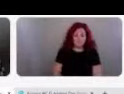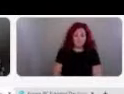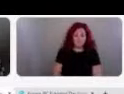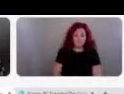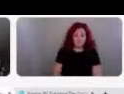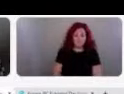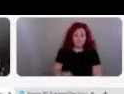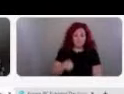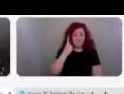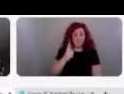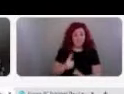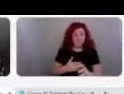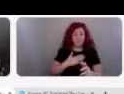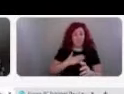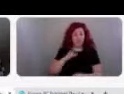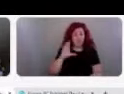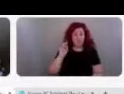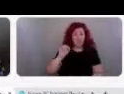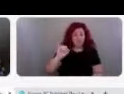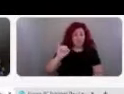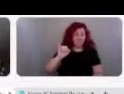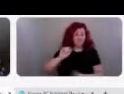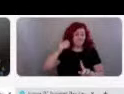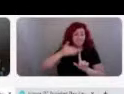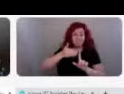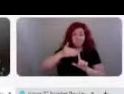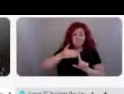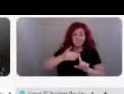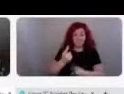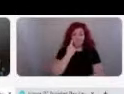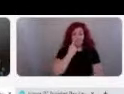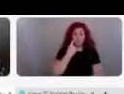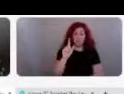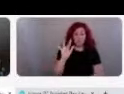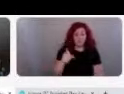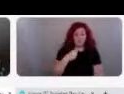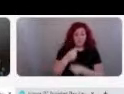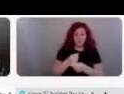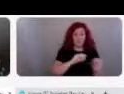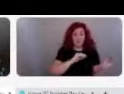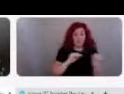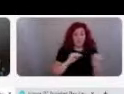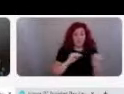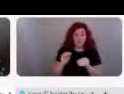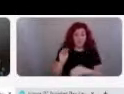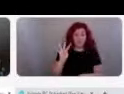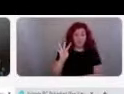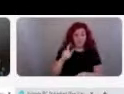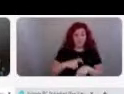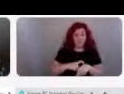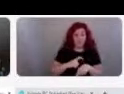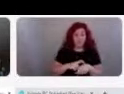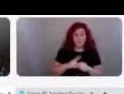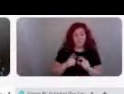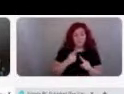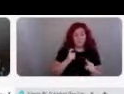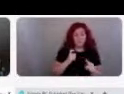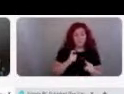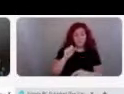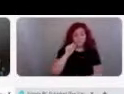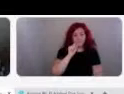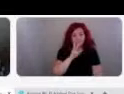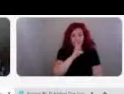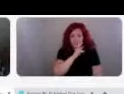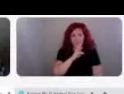my community of interest and in the last 25 years i've moved four times from our two